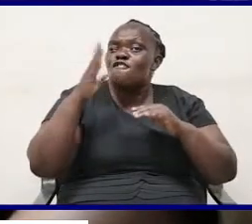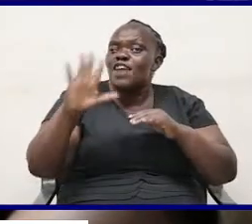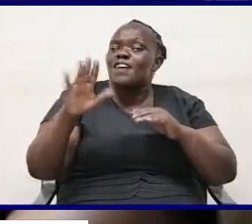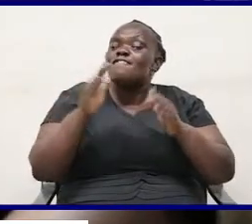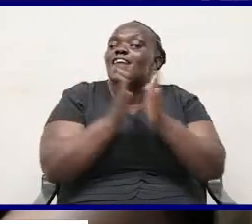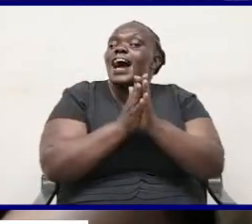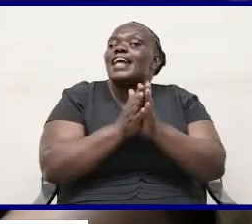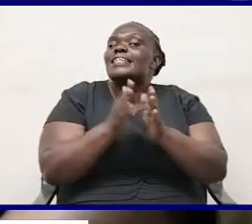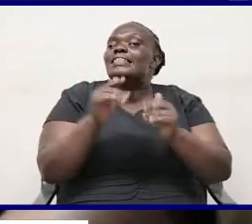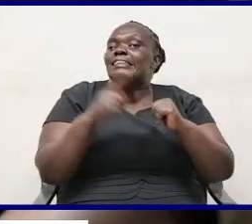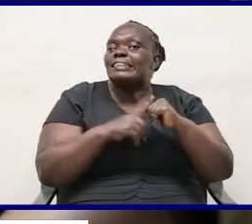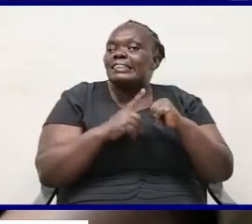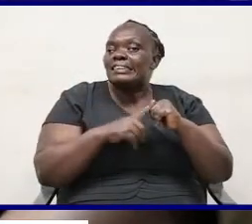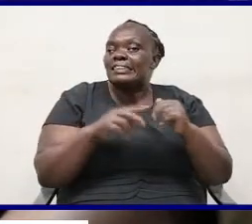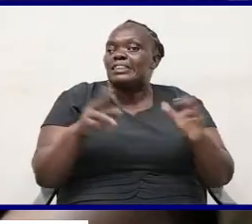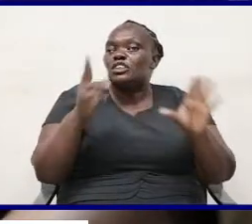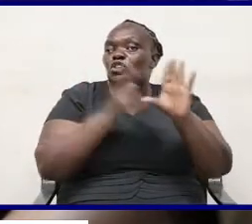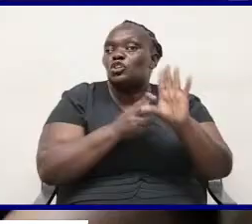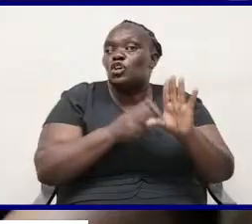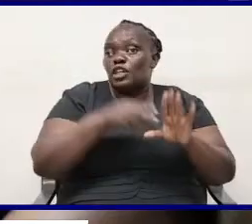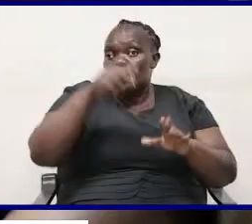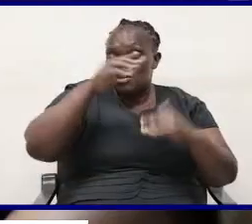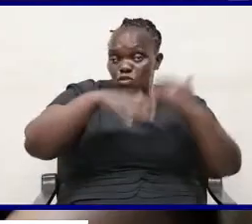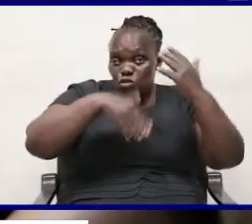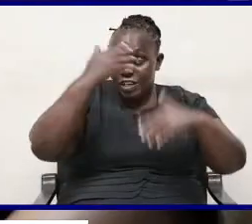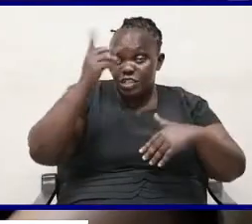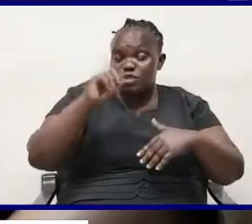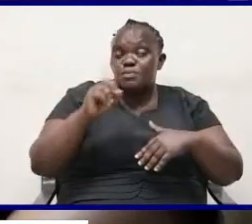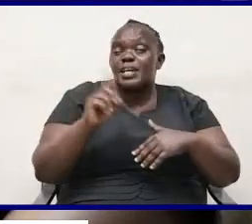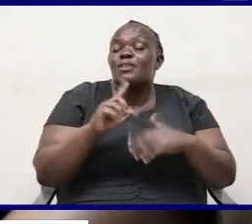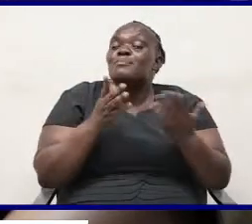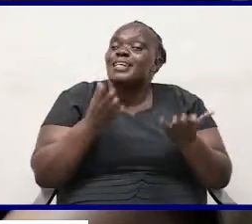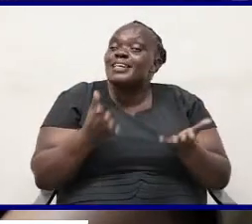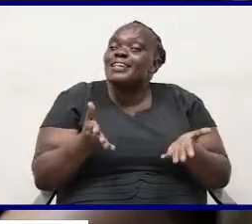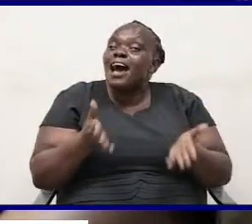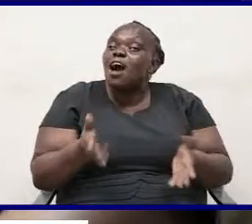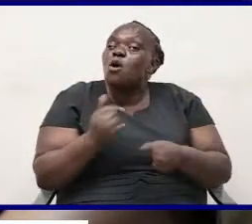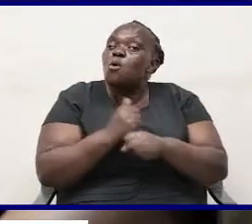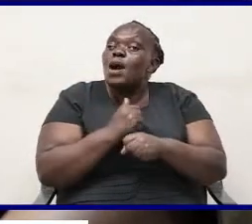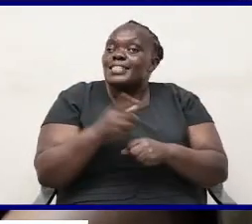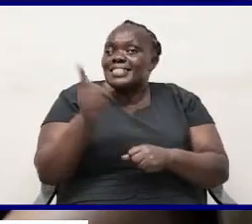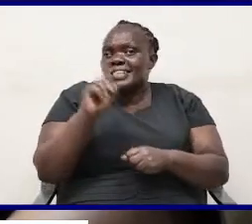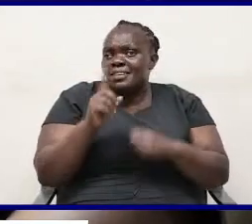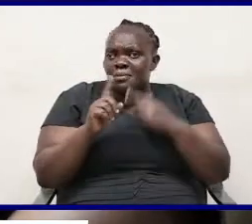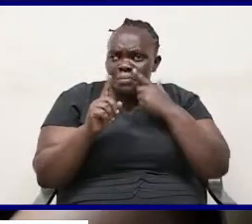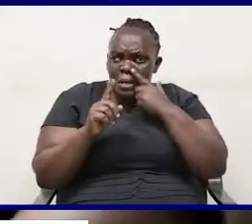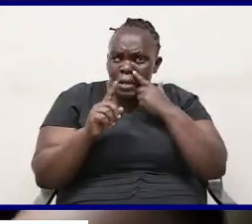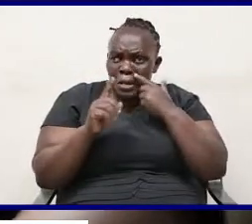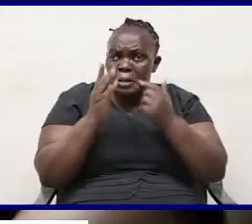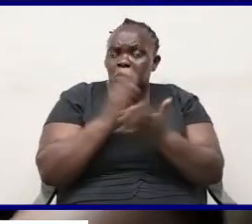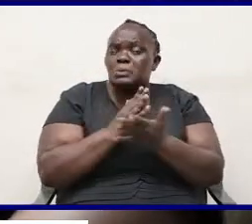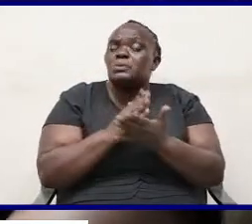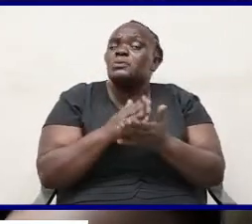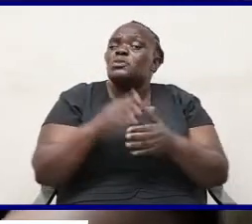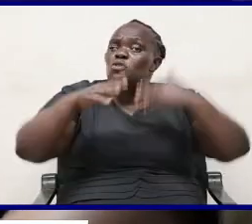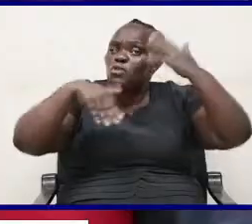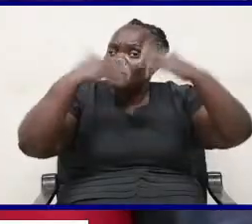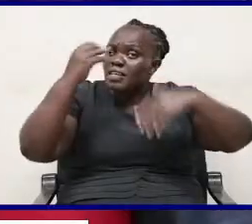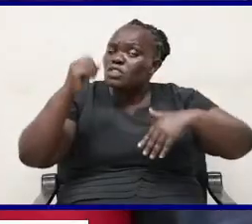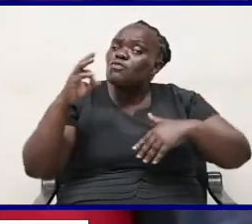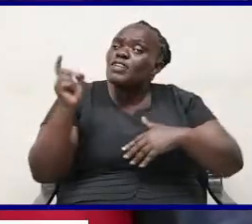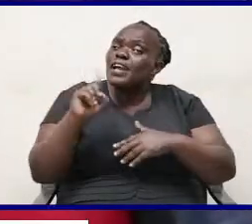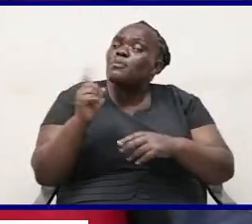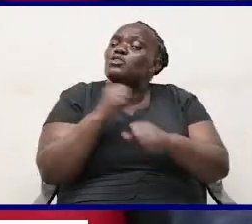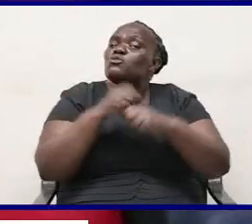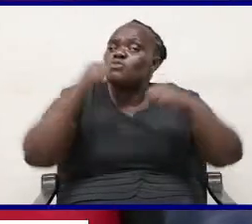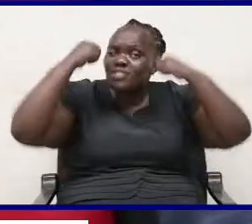6. Then I joined the University of Nairobi and now worked in Nairobi. So I am So at the University of Nairobi,